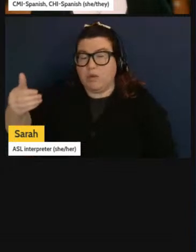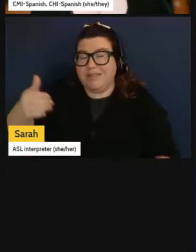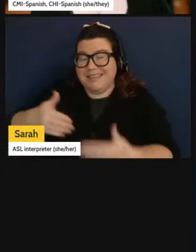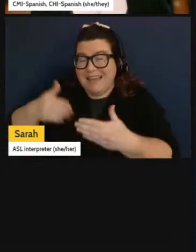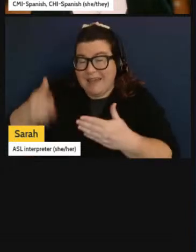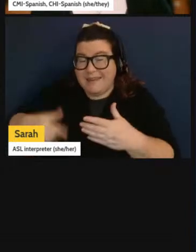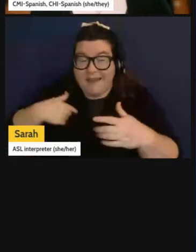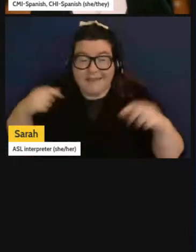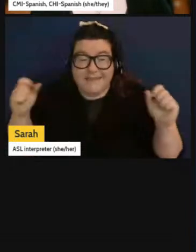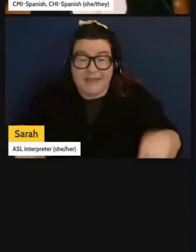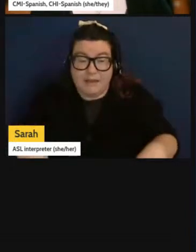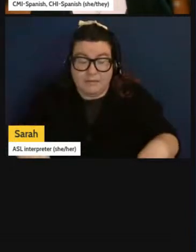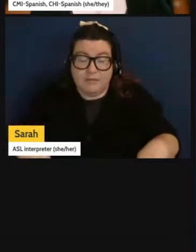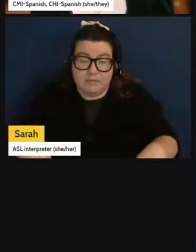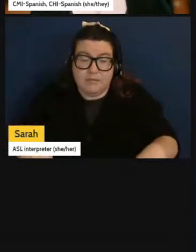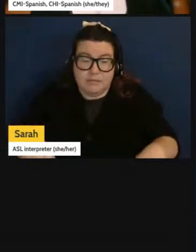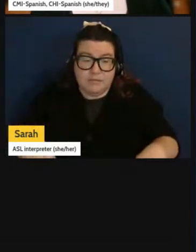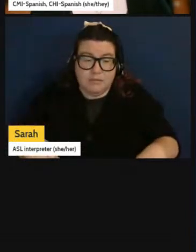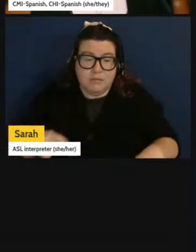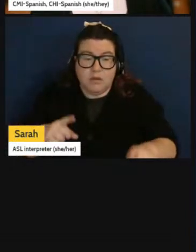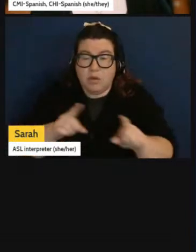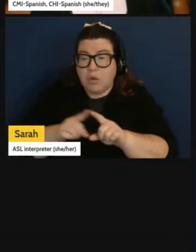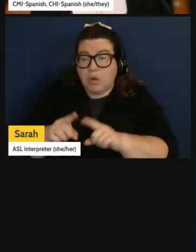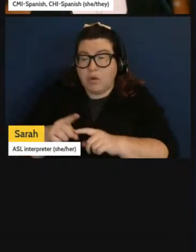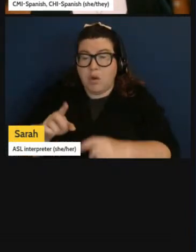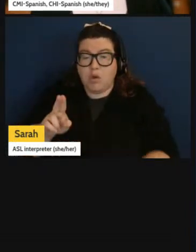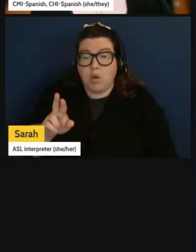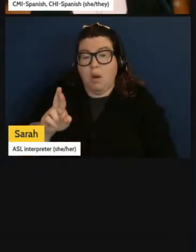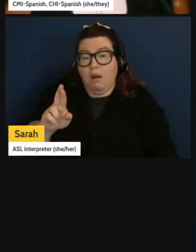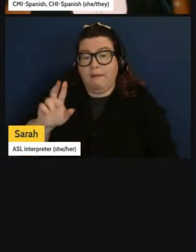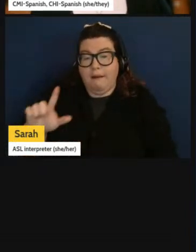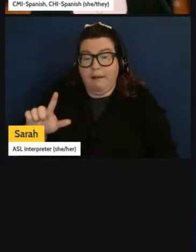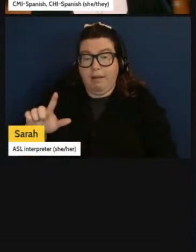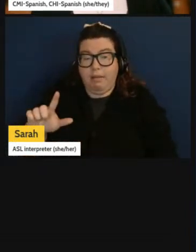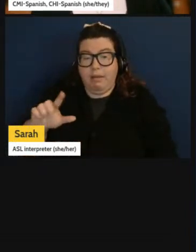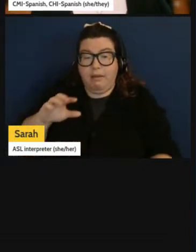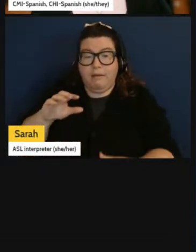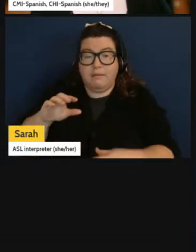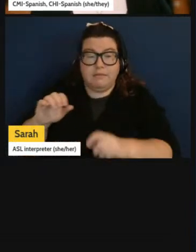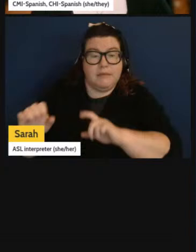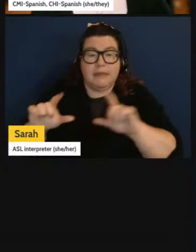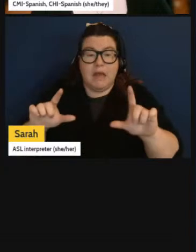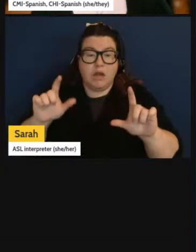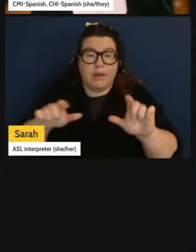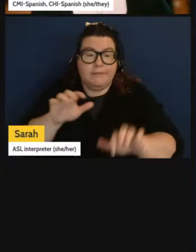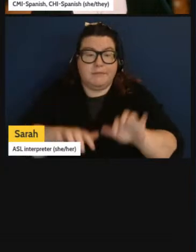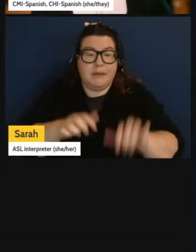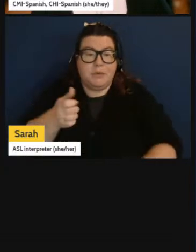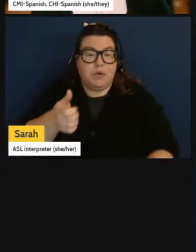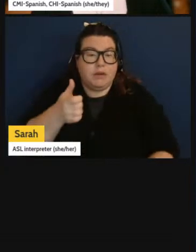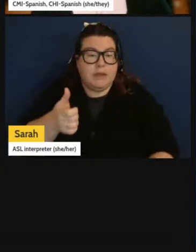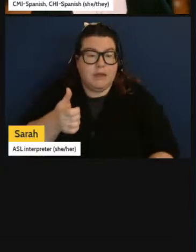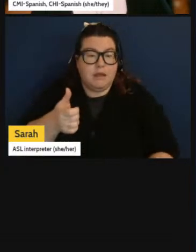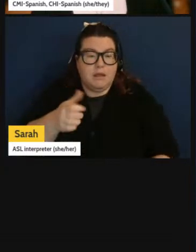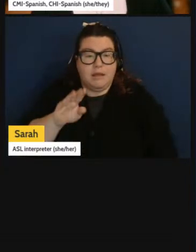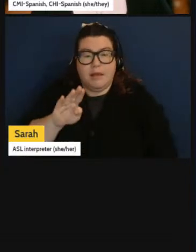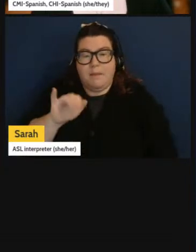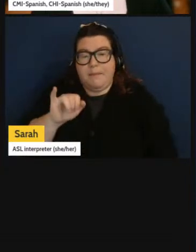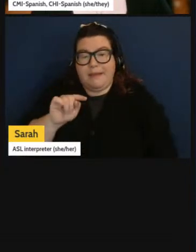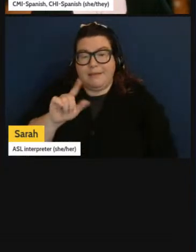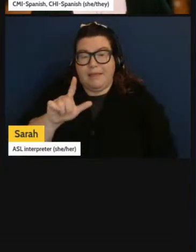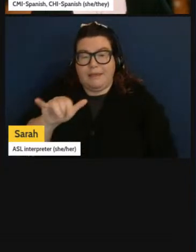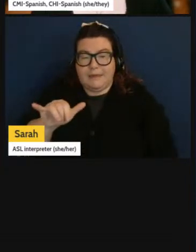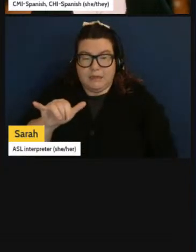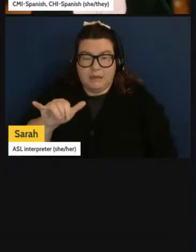can. There's also going to be a URL on the slide that you can type in yourself. It's a bit.ly URL.